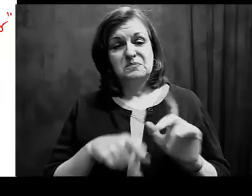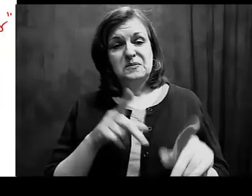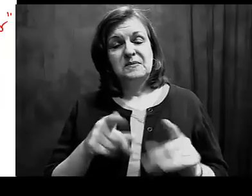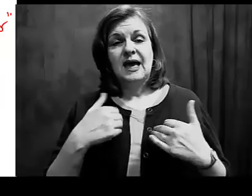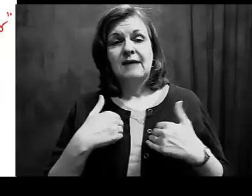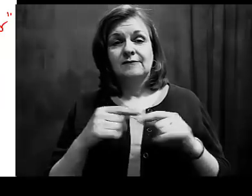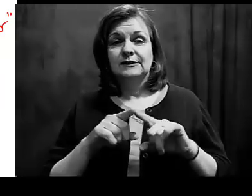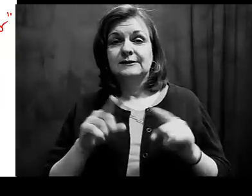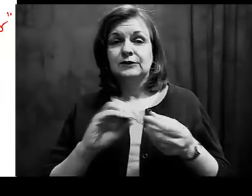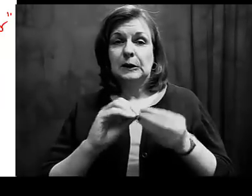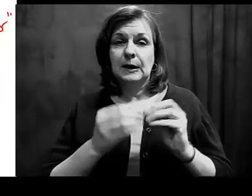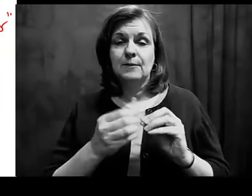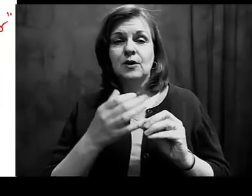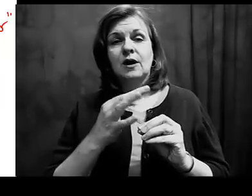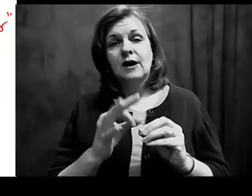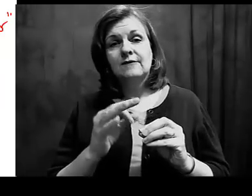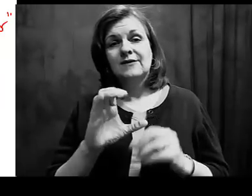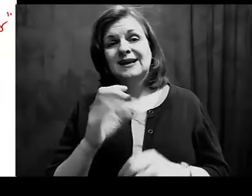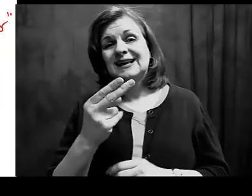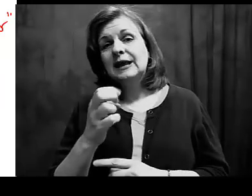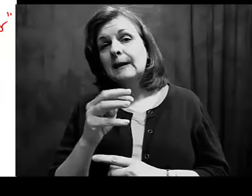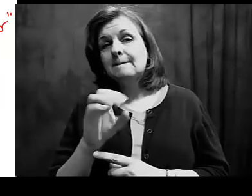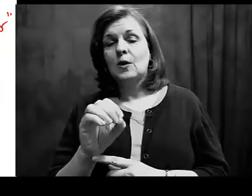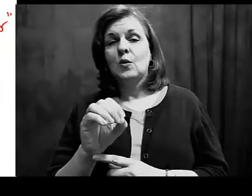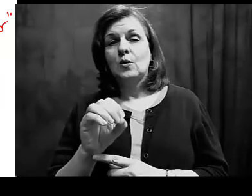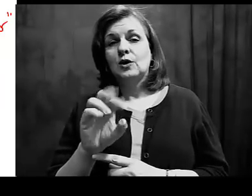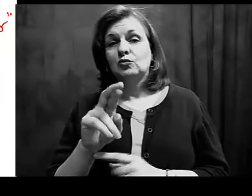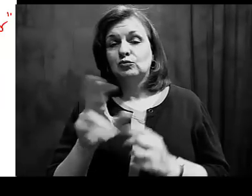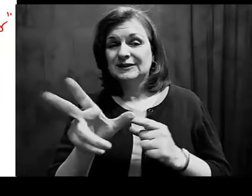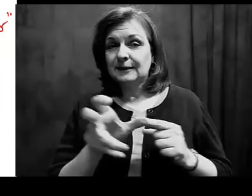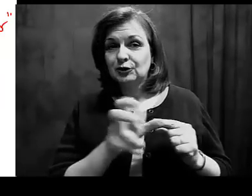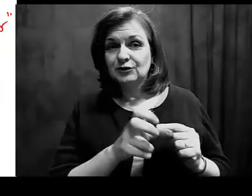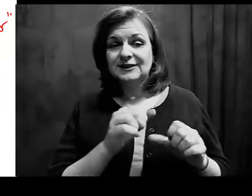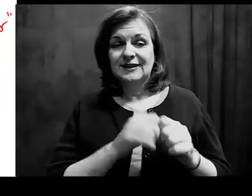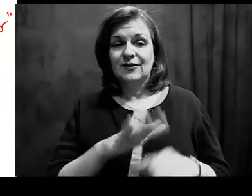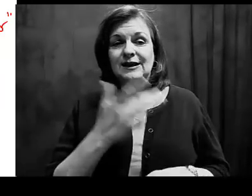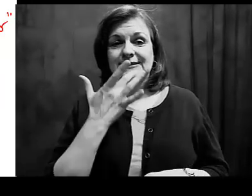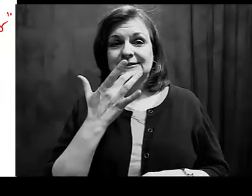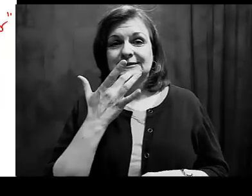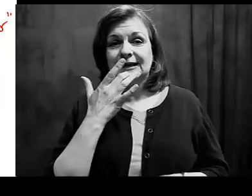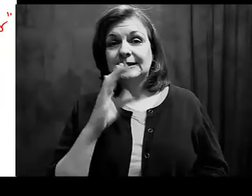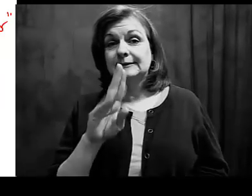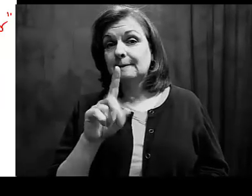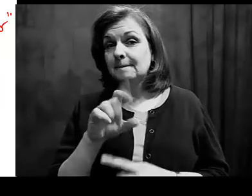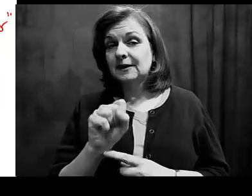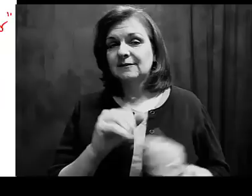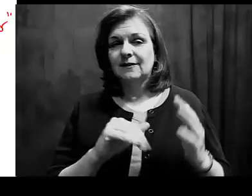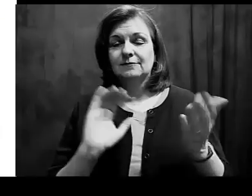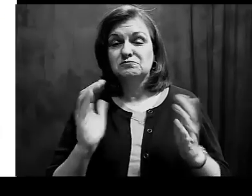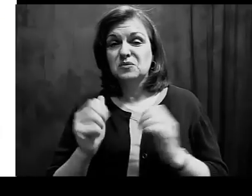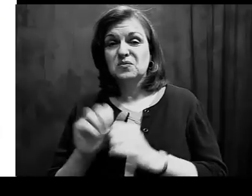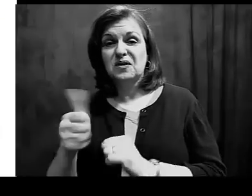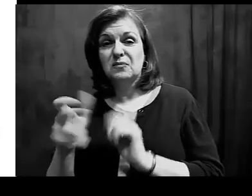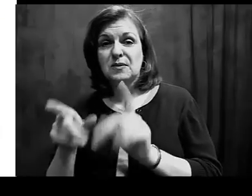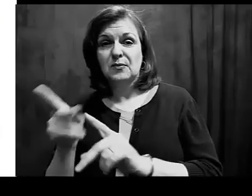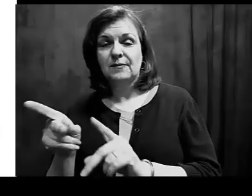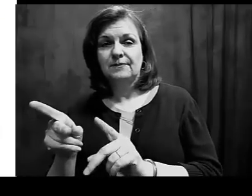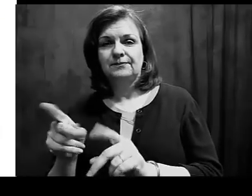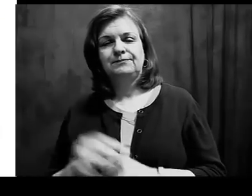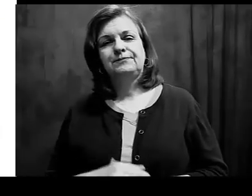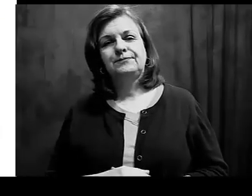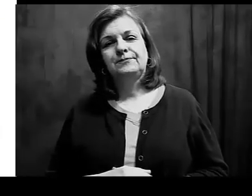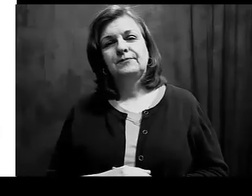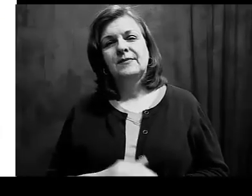of chemoreceptors in their taste buds than in other individuals. Pretty amazing. How's your taste